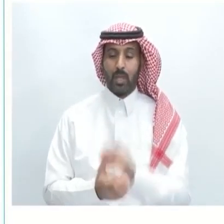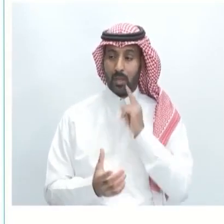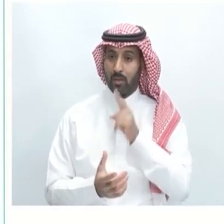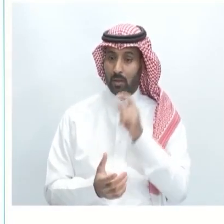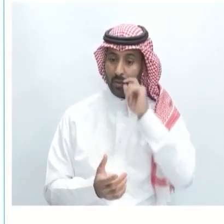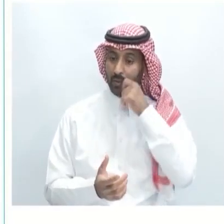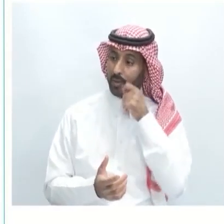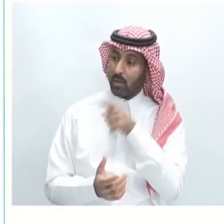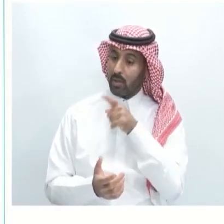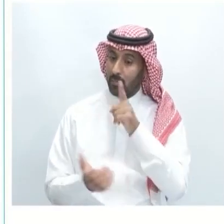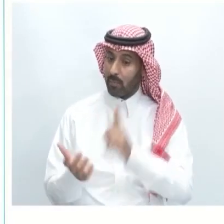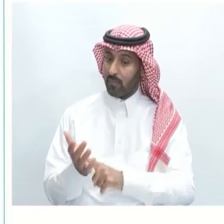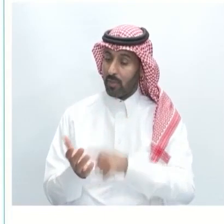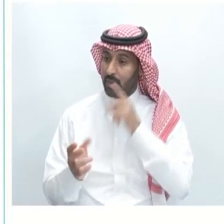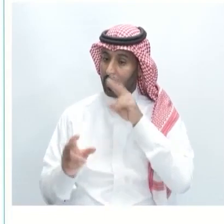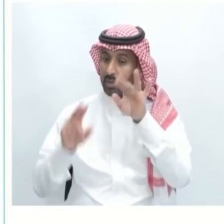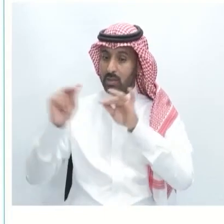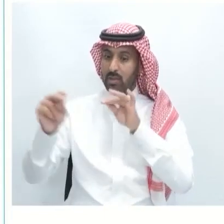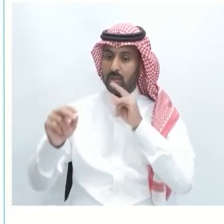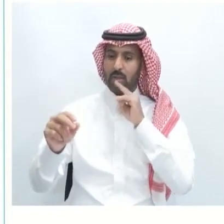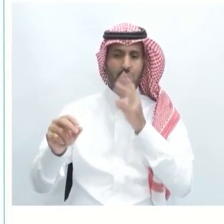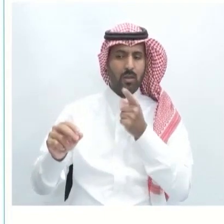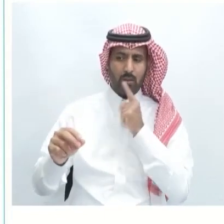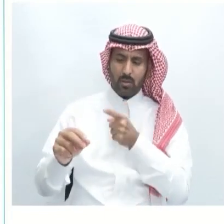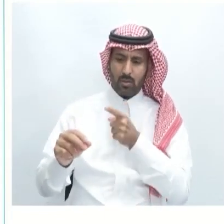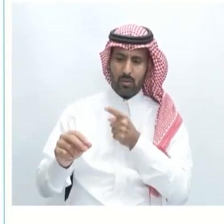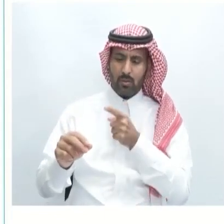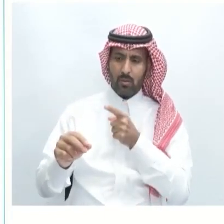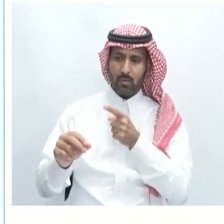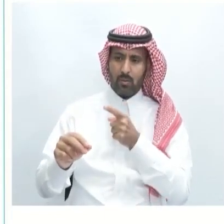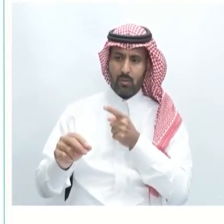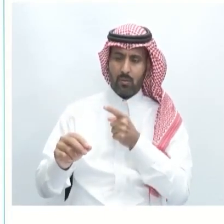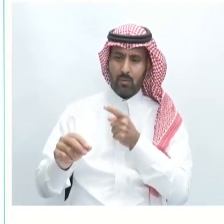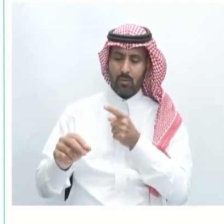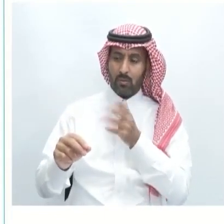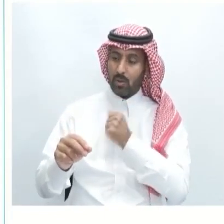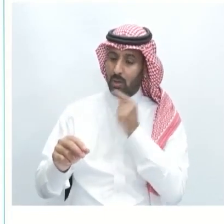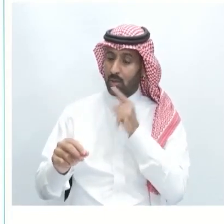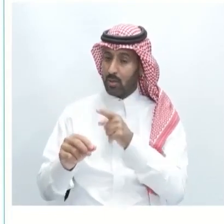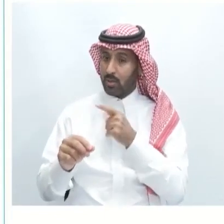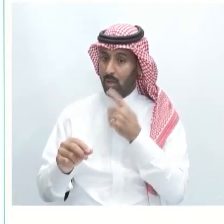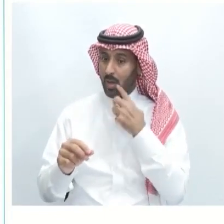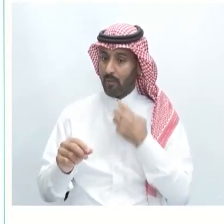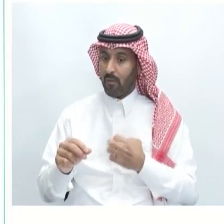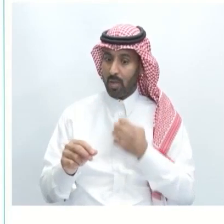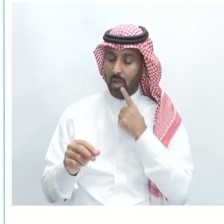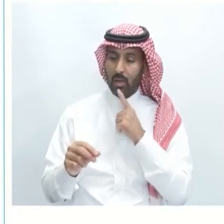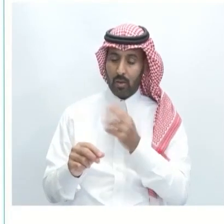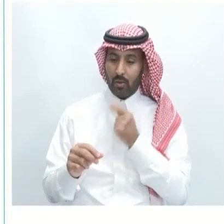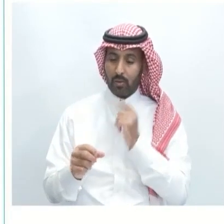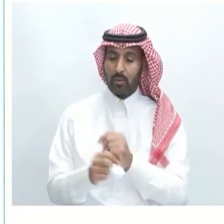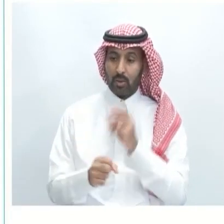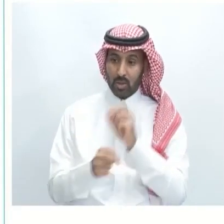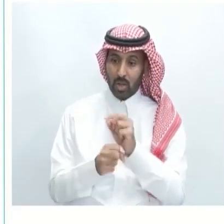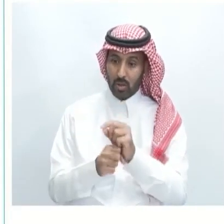the story. They didn't have the heart to tell him it was a joke. So the first gap here, he believed